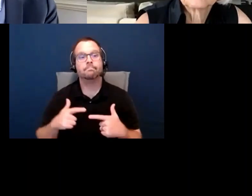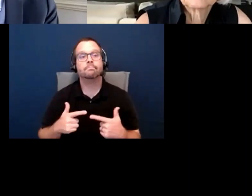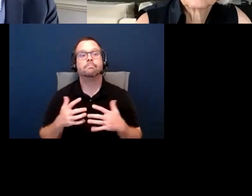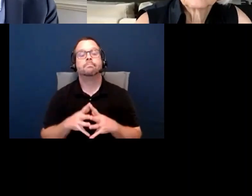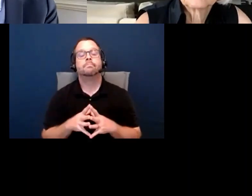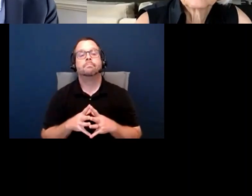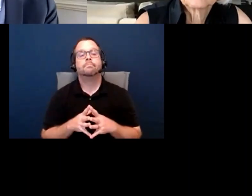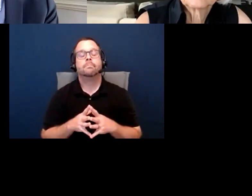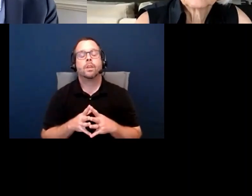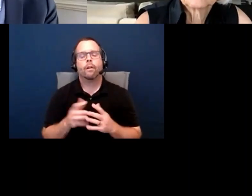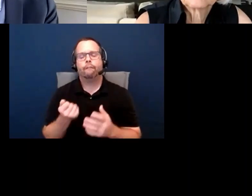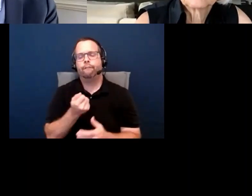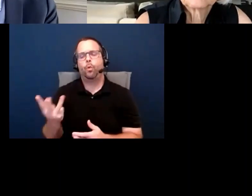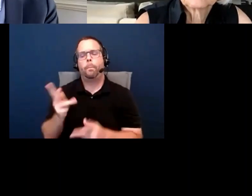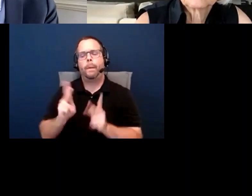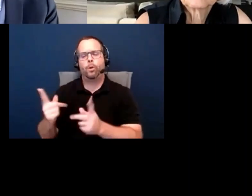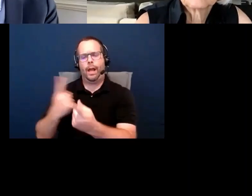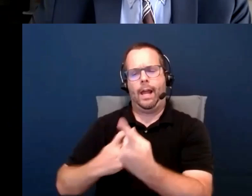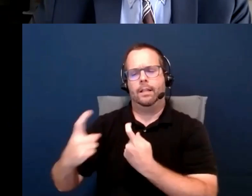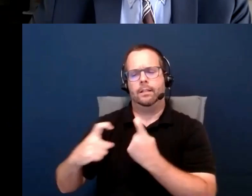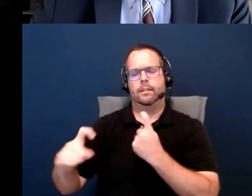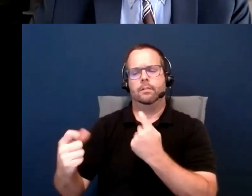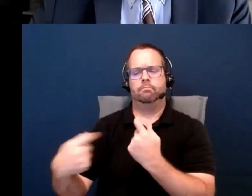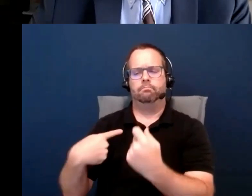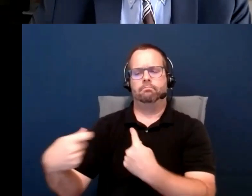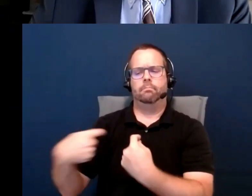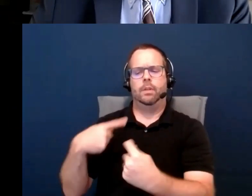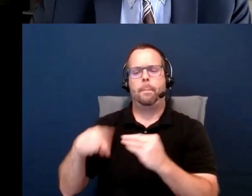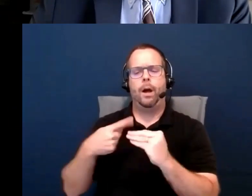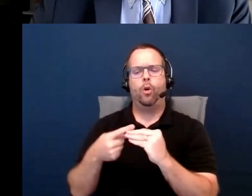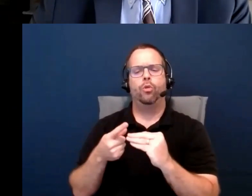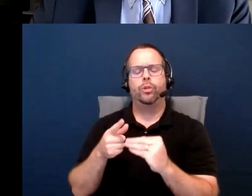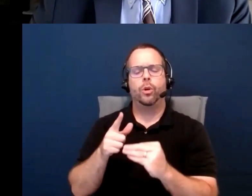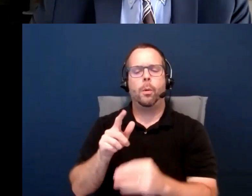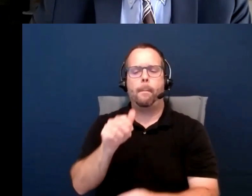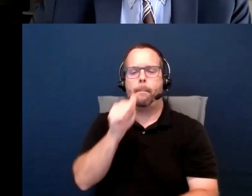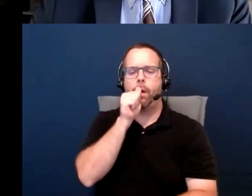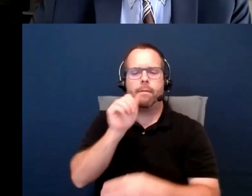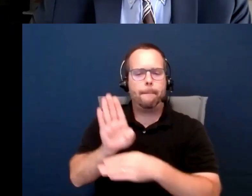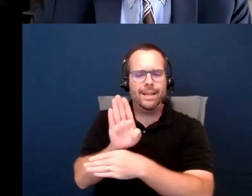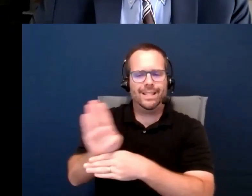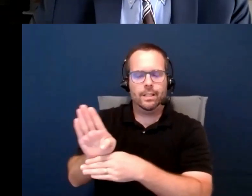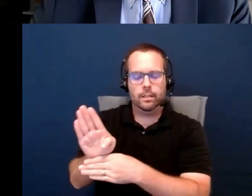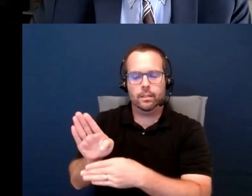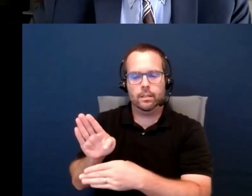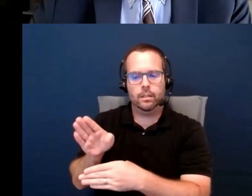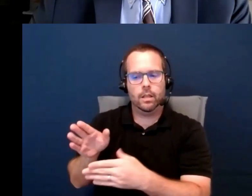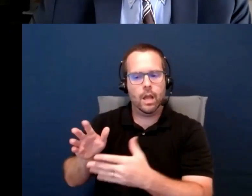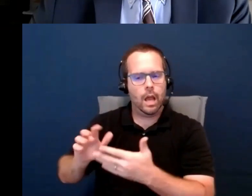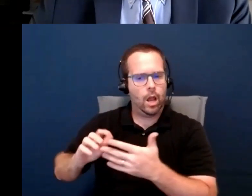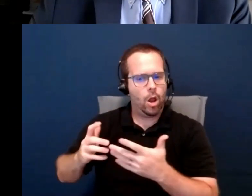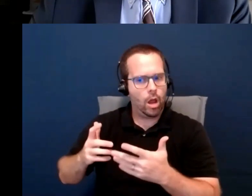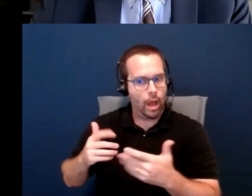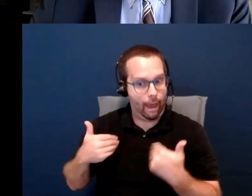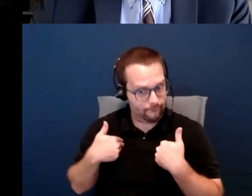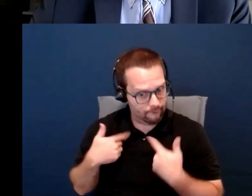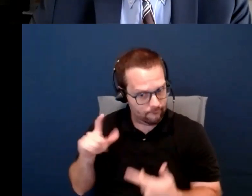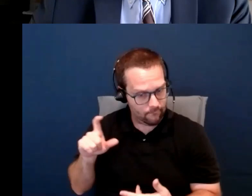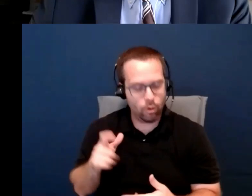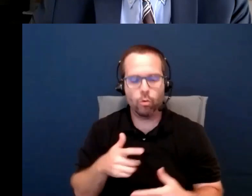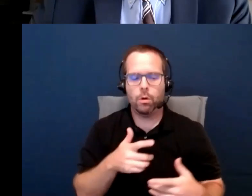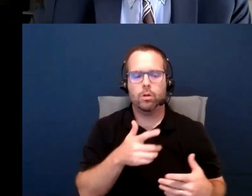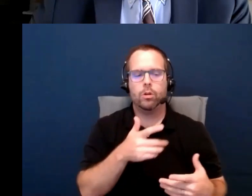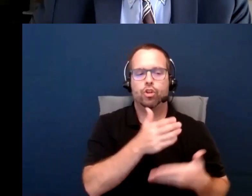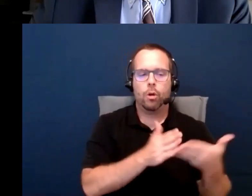privatized section. I did want to say, even or other forms of big data that might link, for example, to one of these data